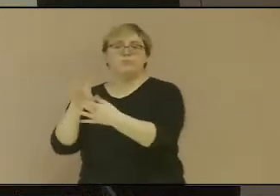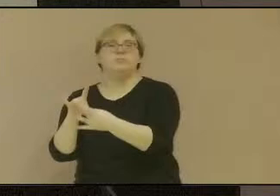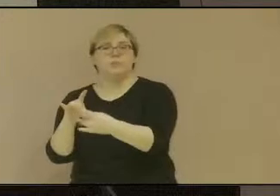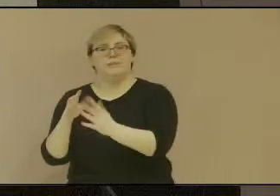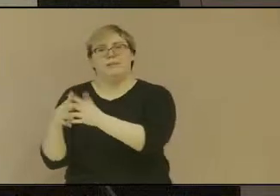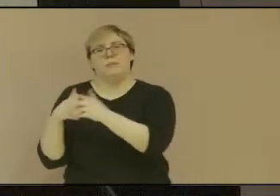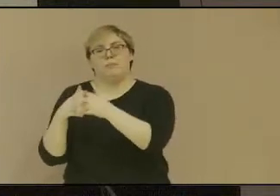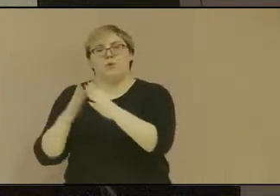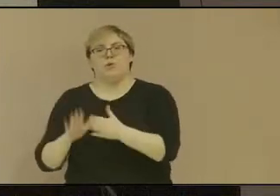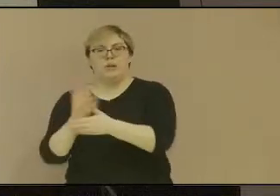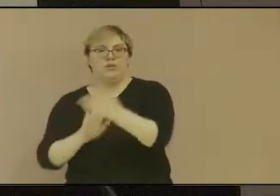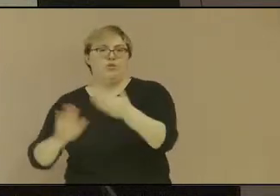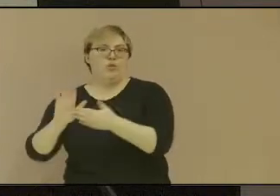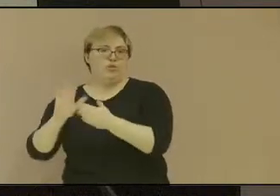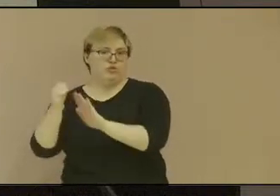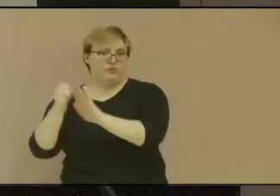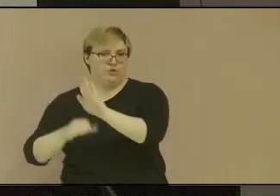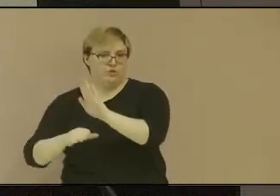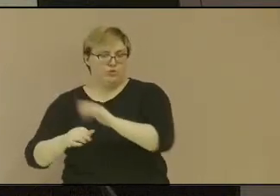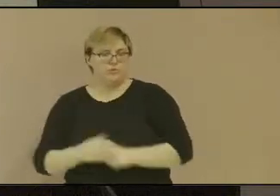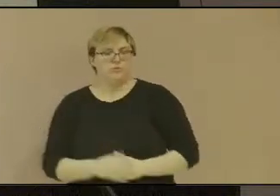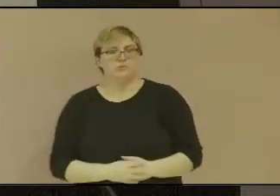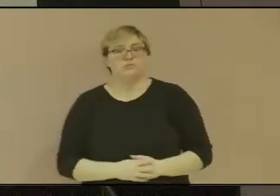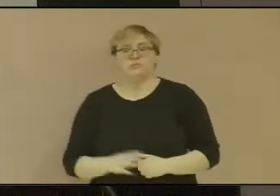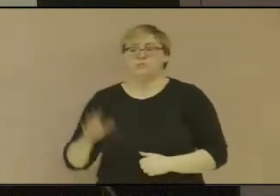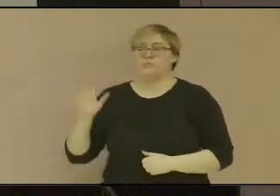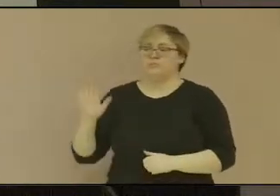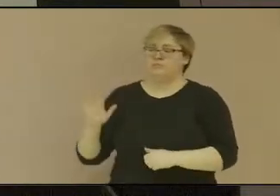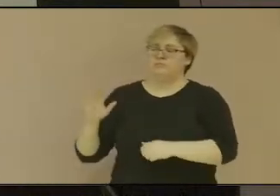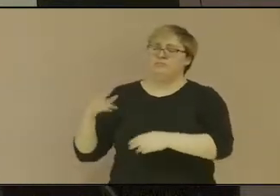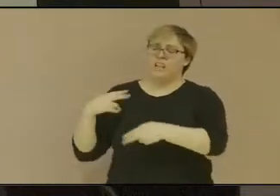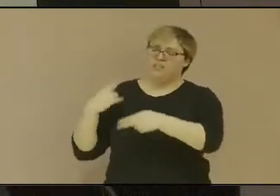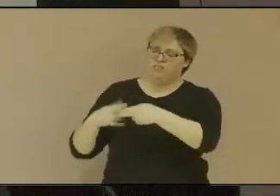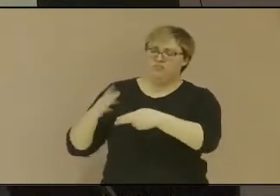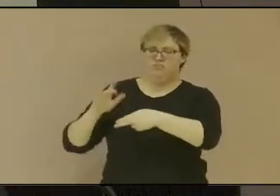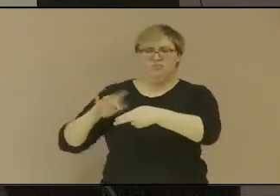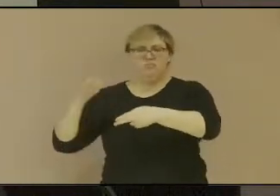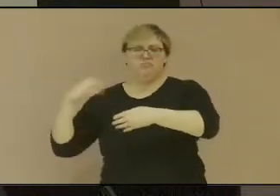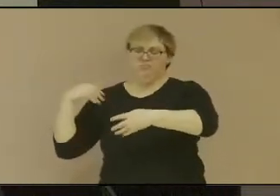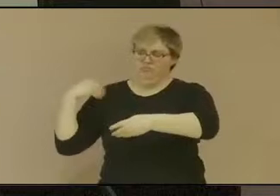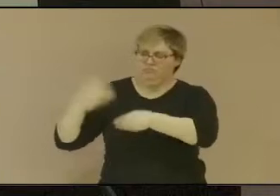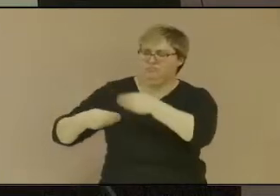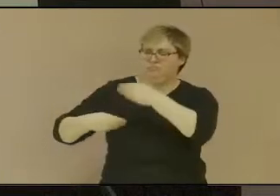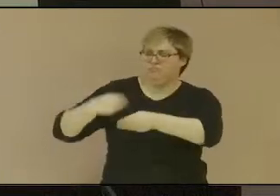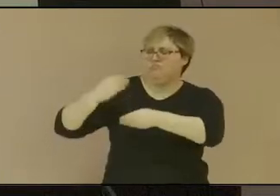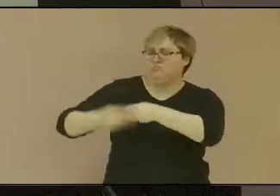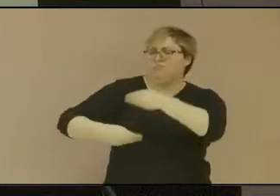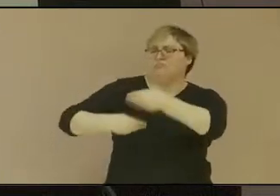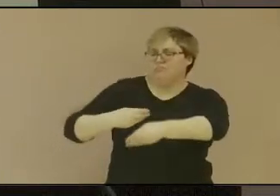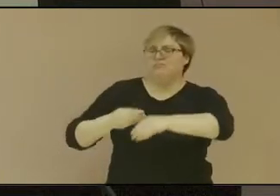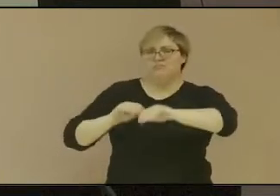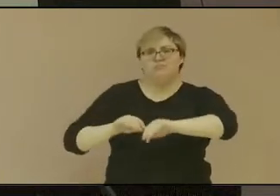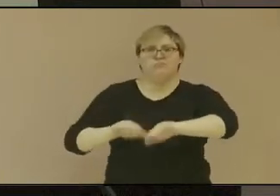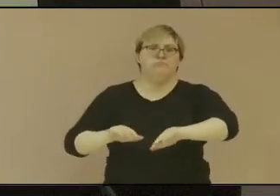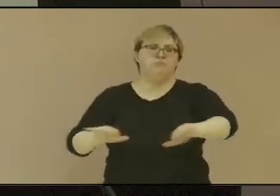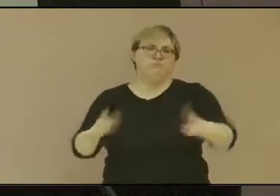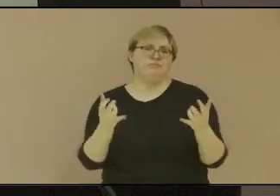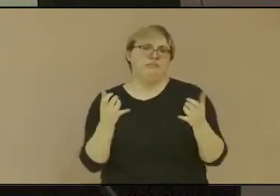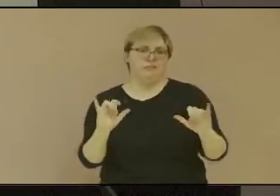Surgeons. His legacy lives on in the lives he touched and the communities he helped to